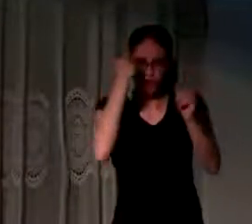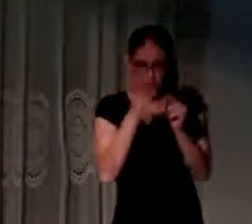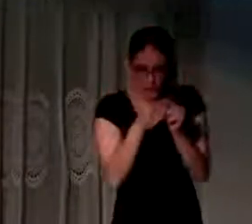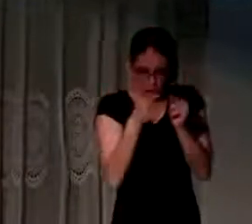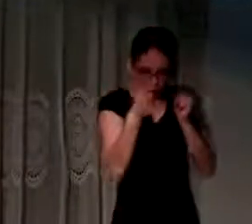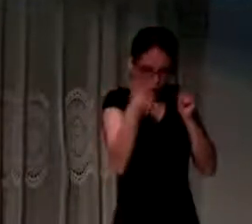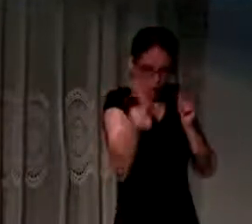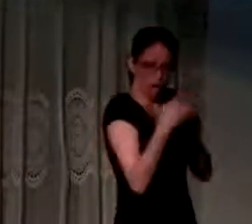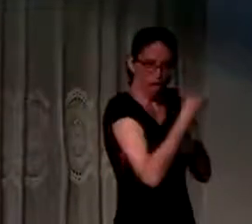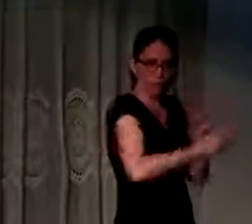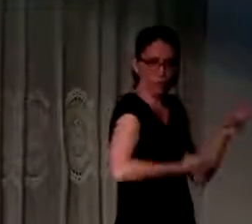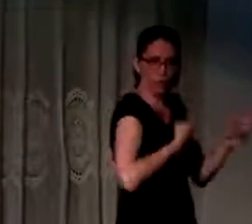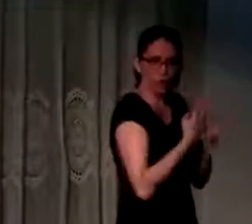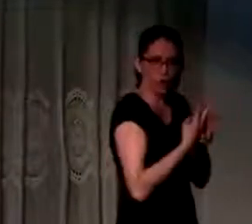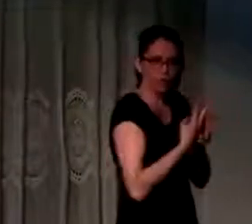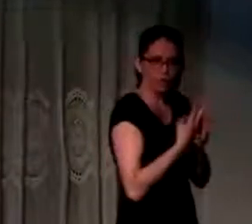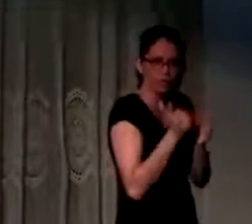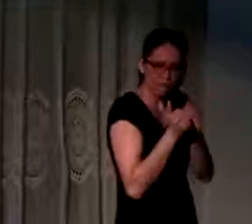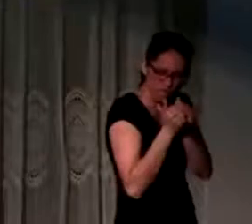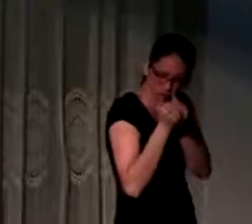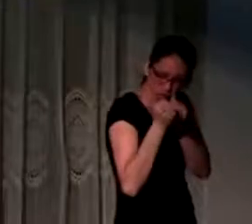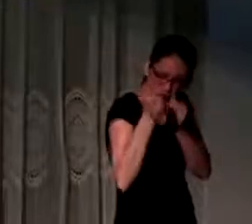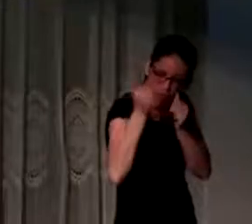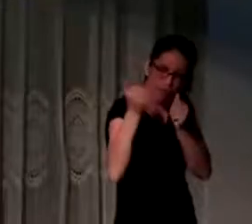tens of thousands of miles away,